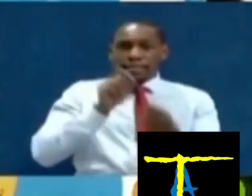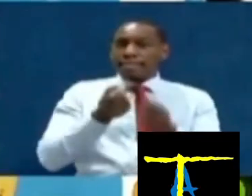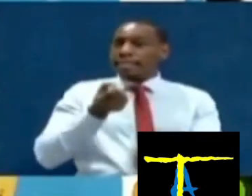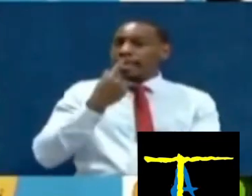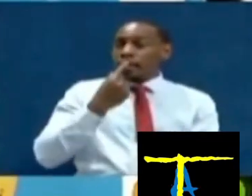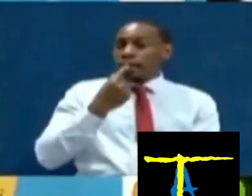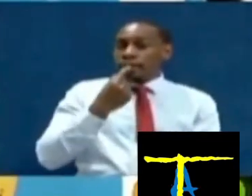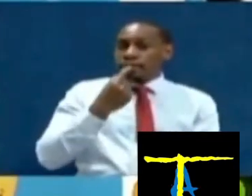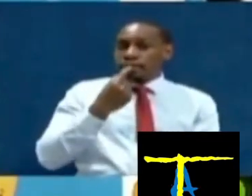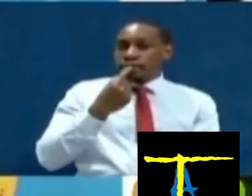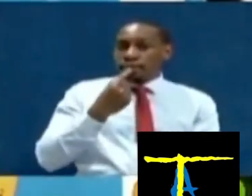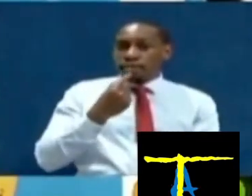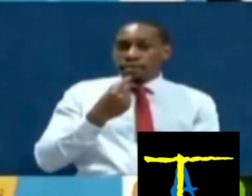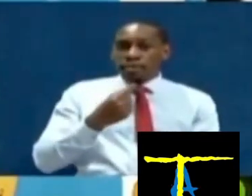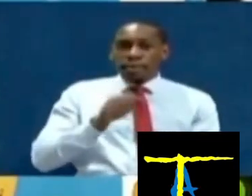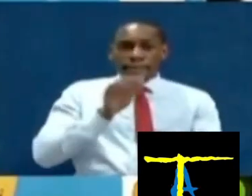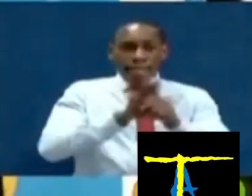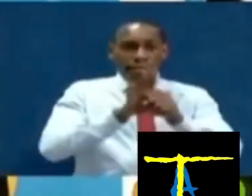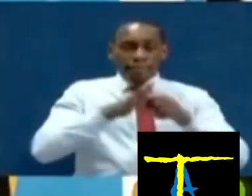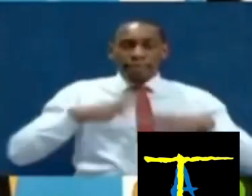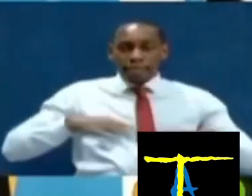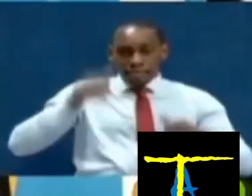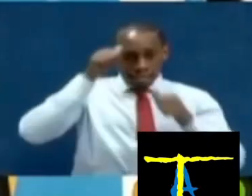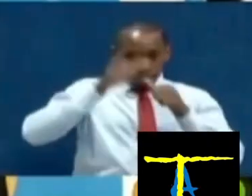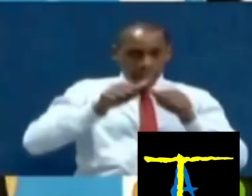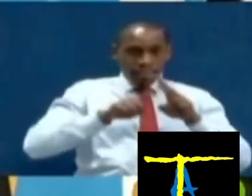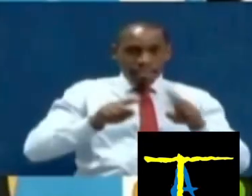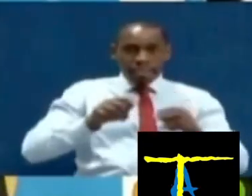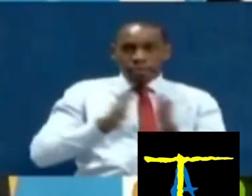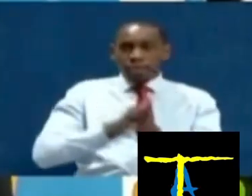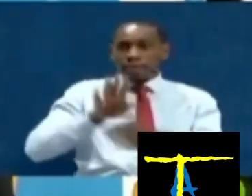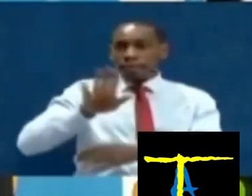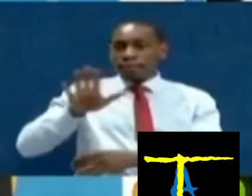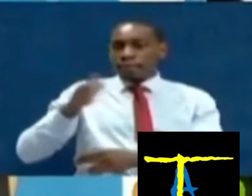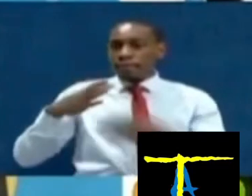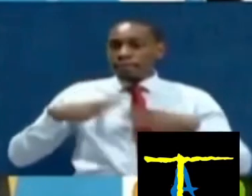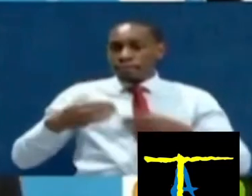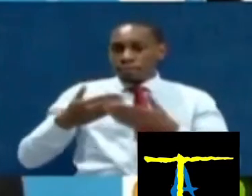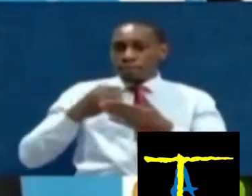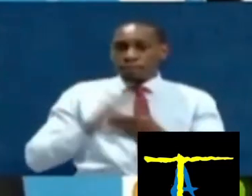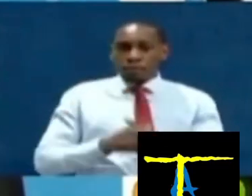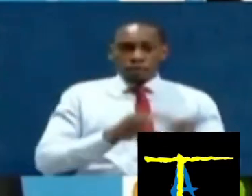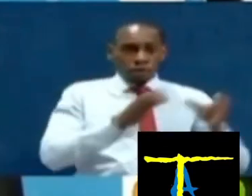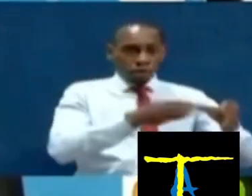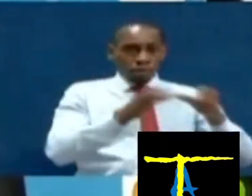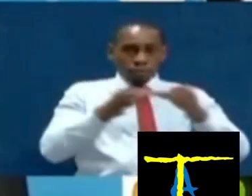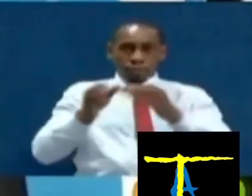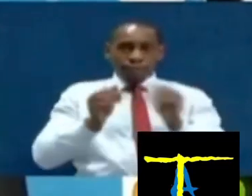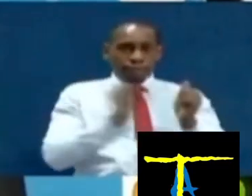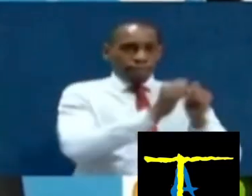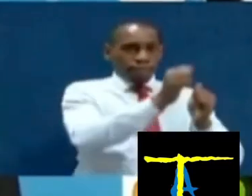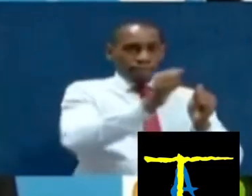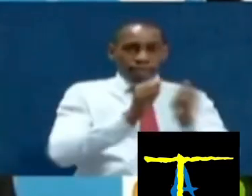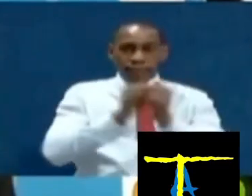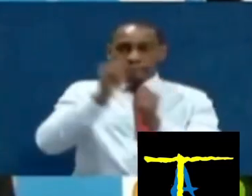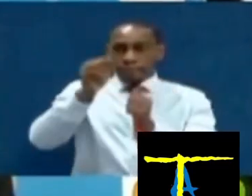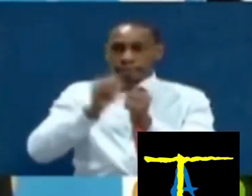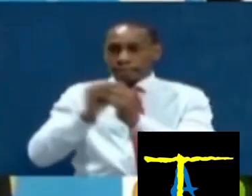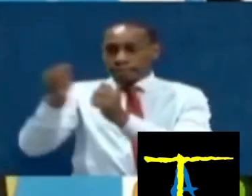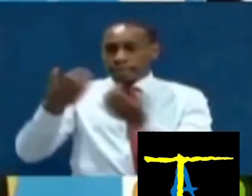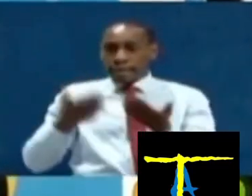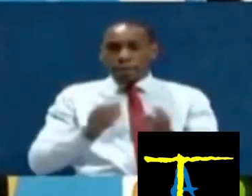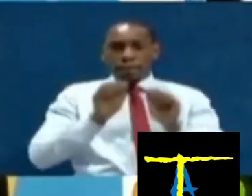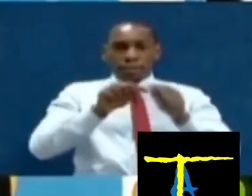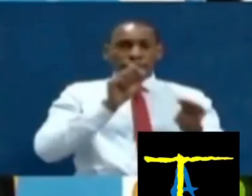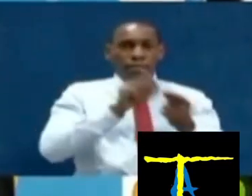vaccine in thousands of people. You remember we started with 45 in batches of 15. So now we can go into